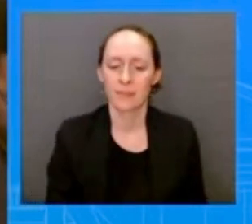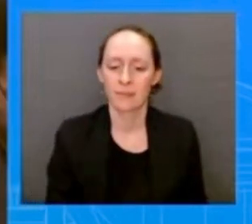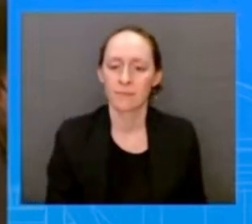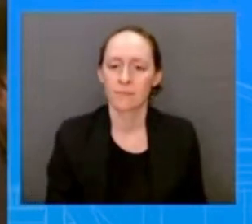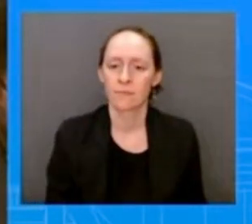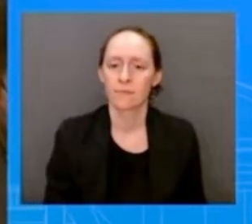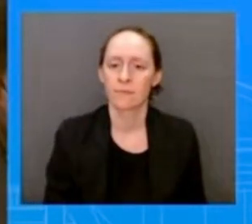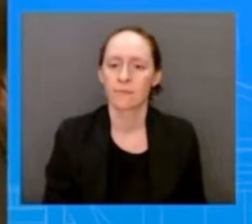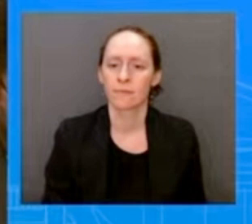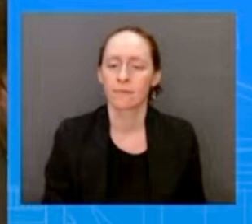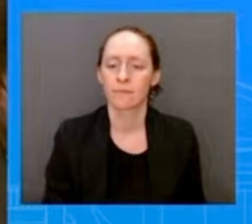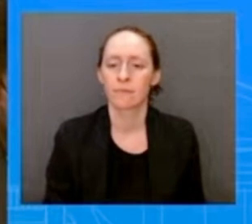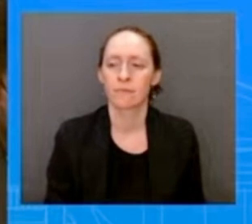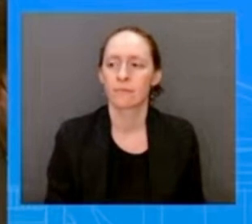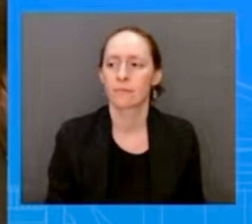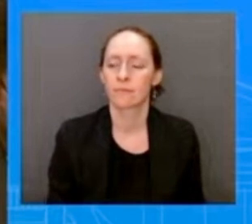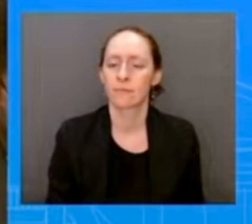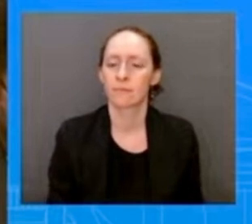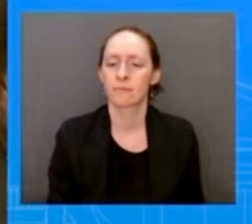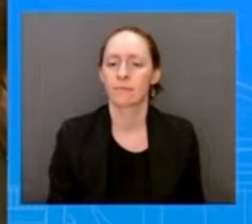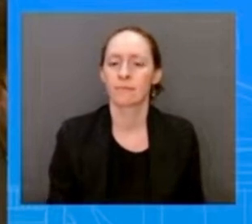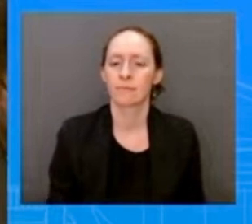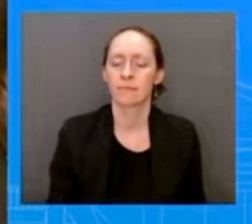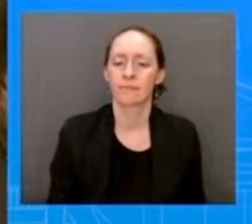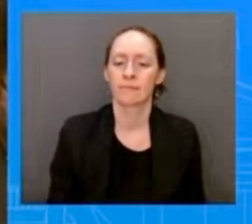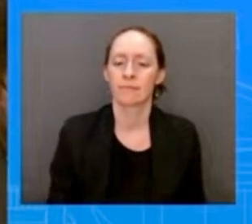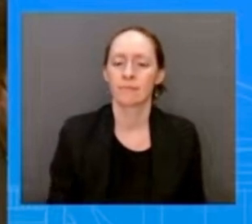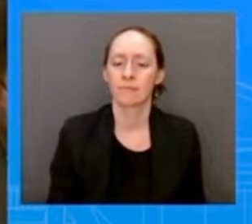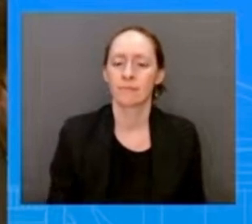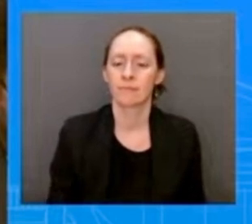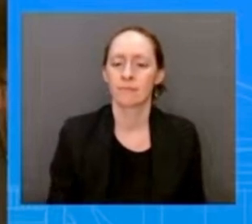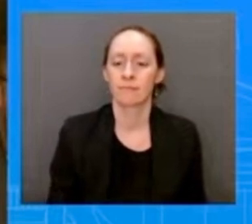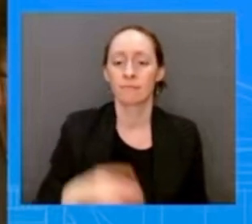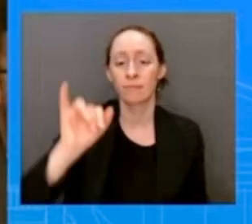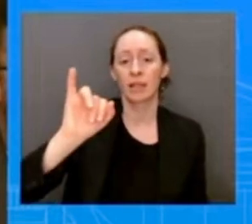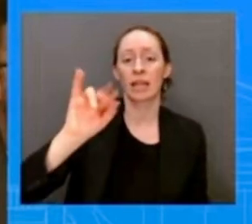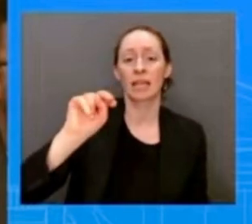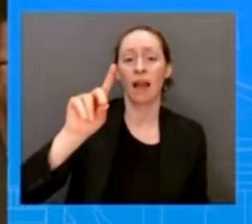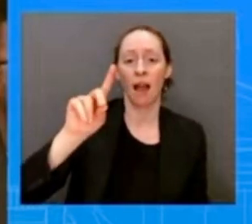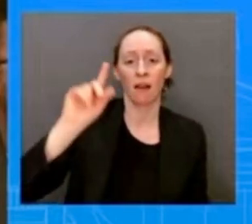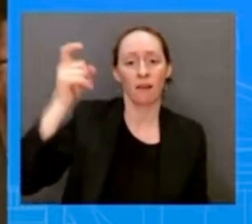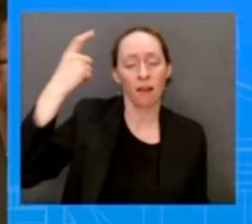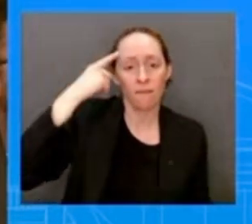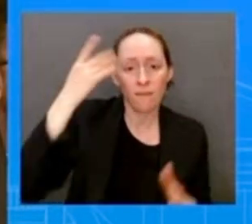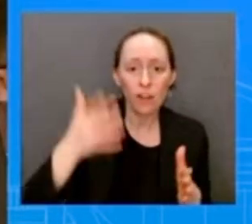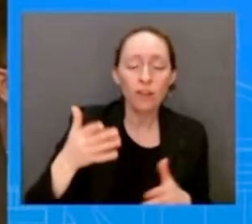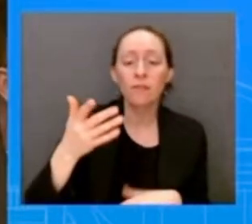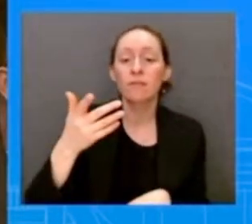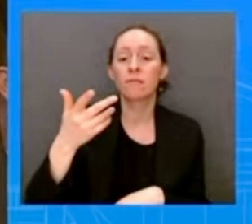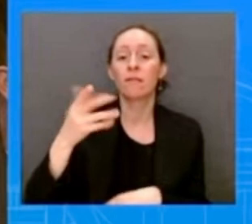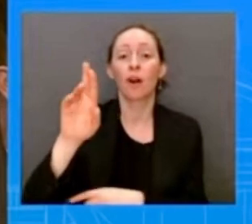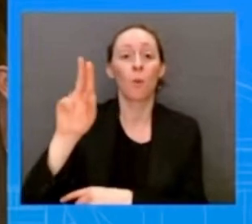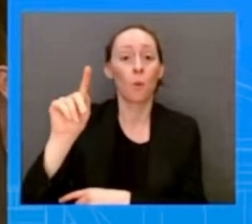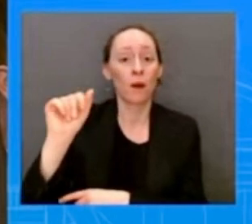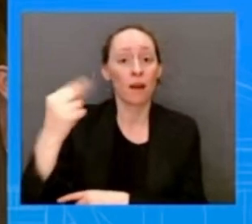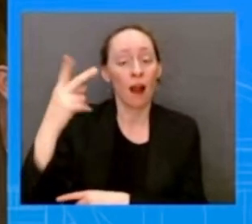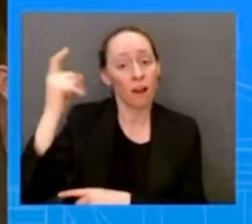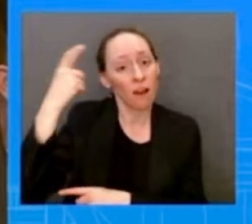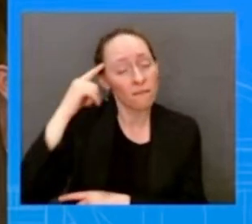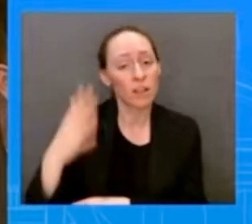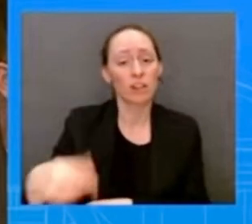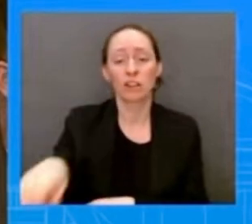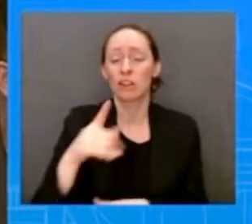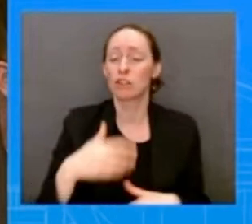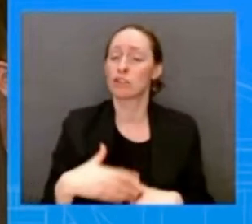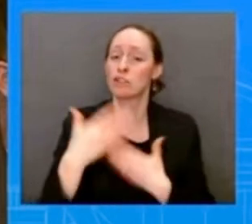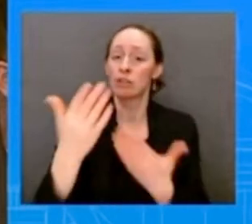of Indiana and Utah have proposed that states be allowed to sponsor immigrants for the types of jobs that they need to fill. Is this something that the president would